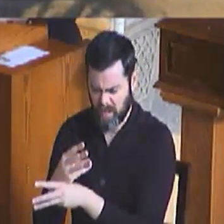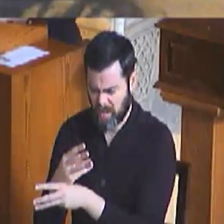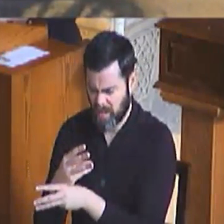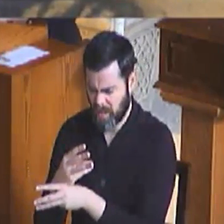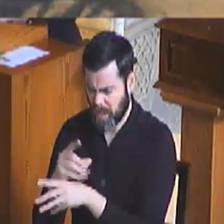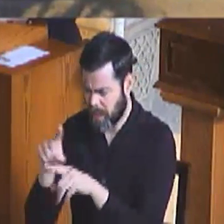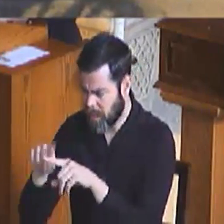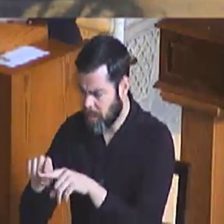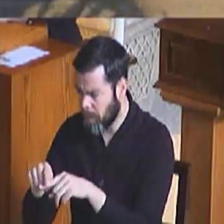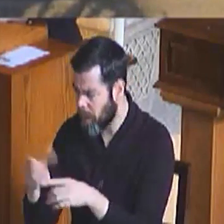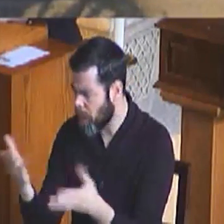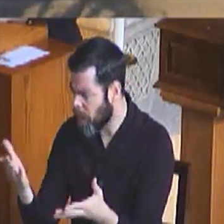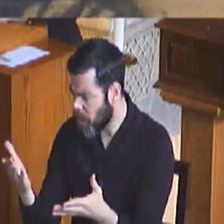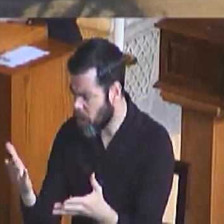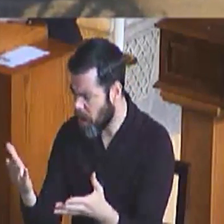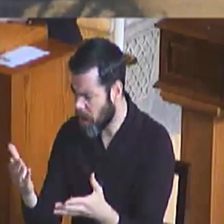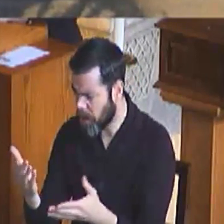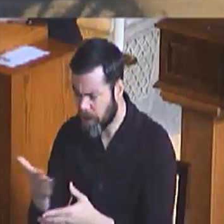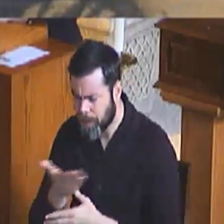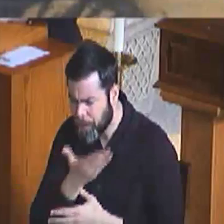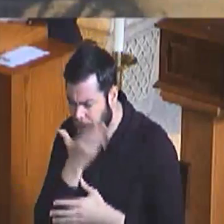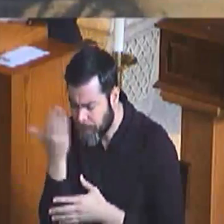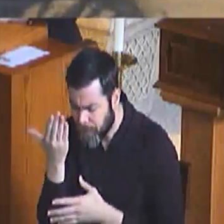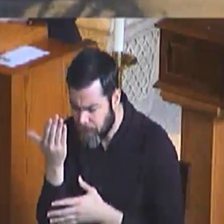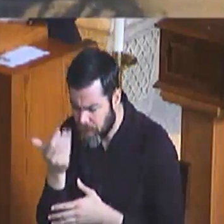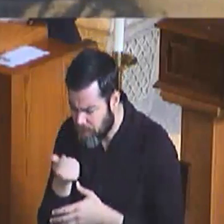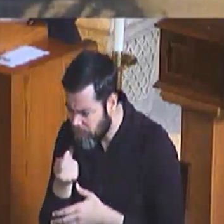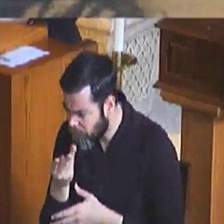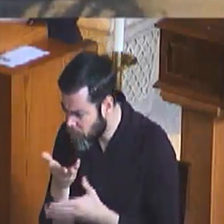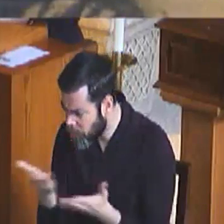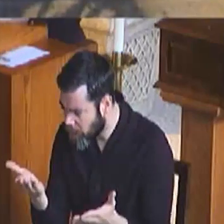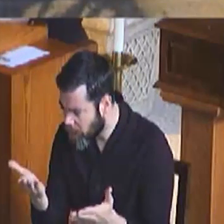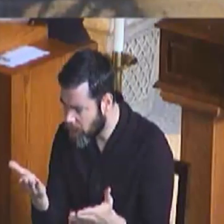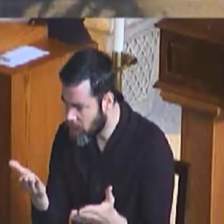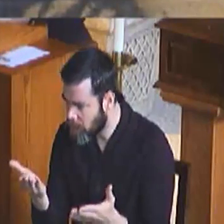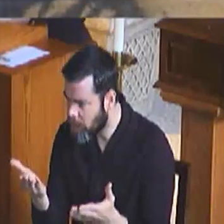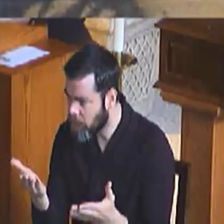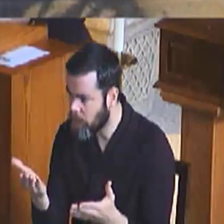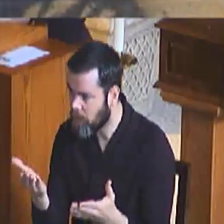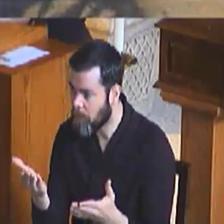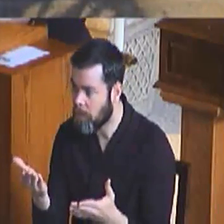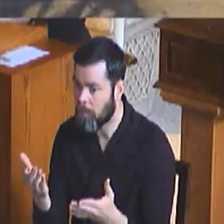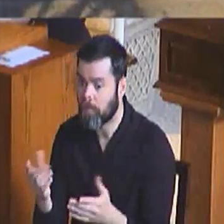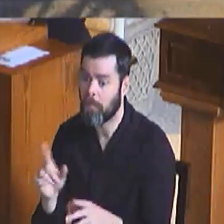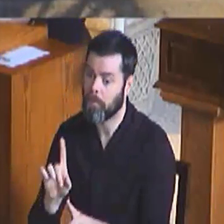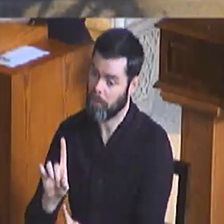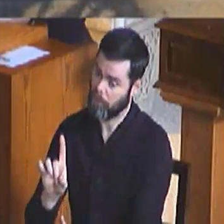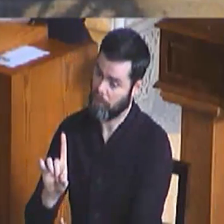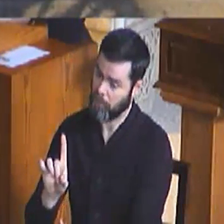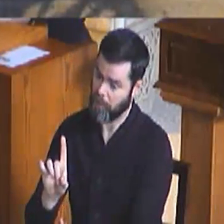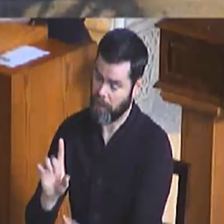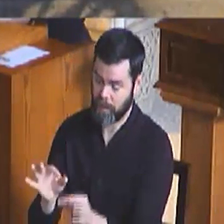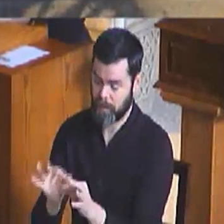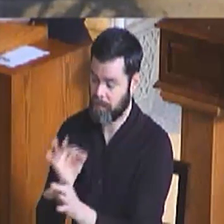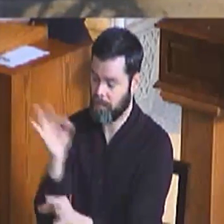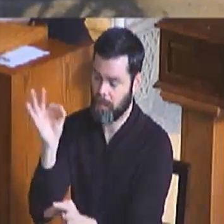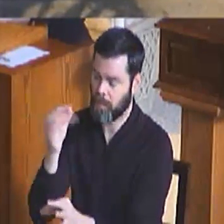But one thing you can always count on is spirit, spirit within.